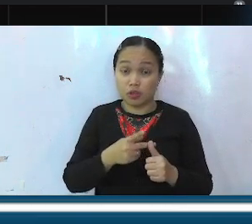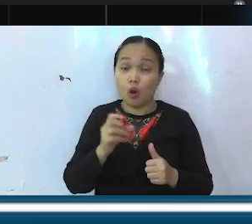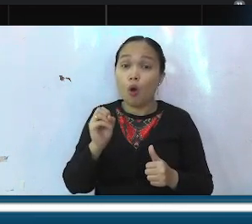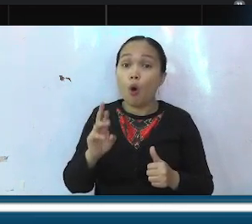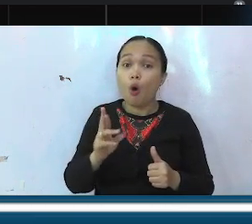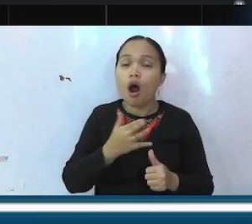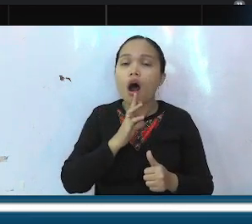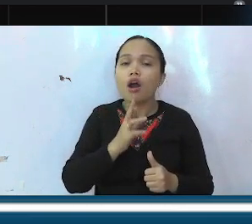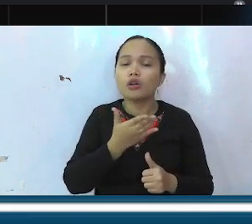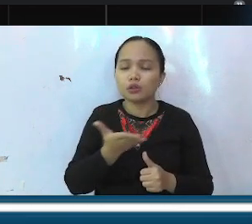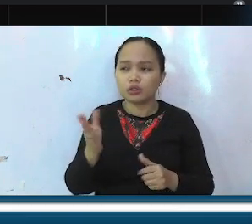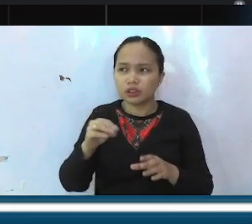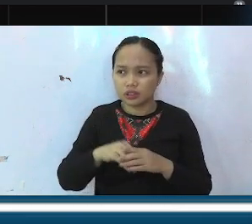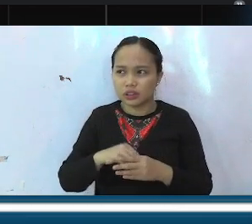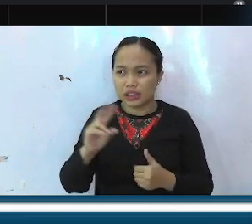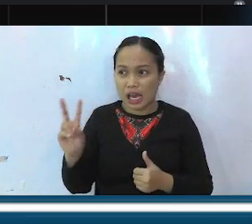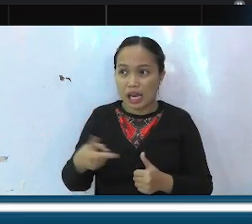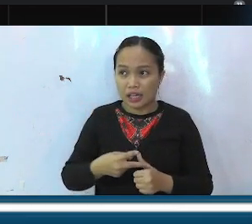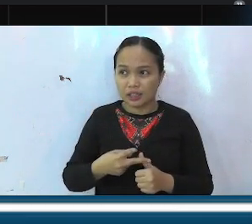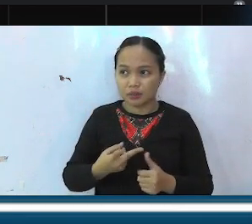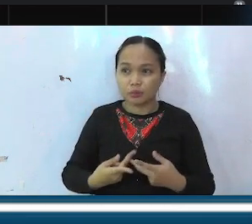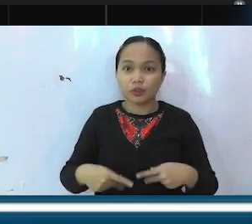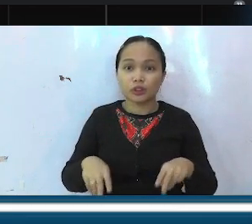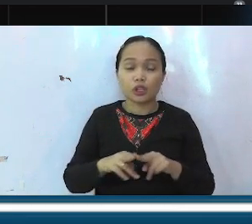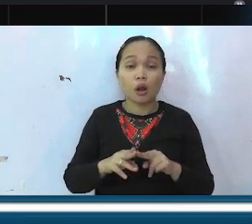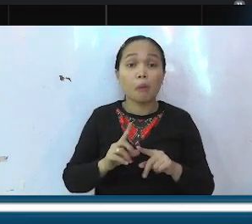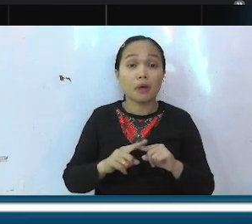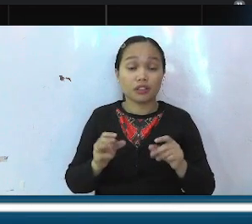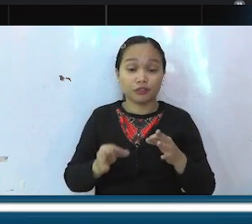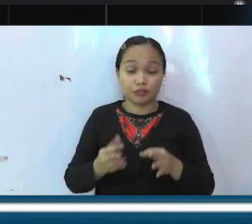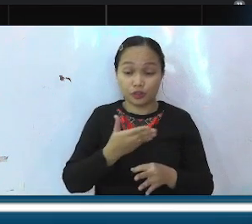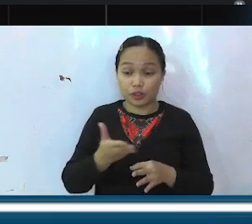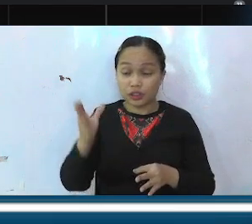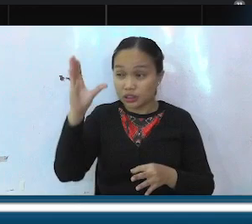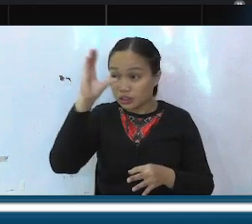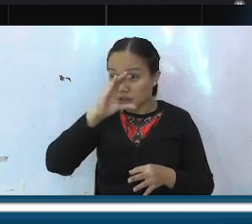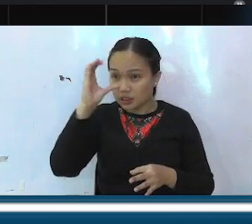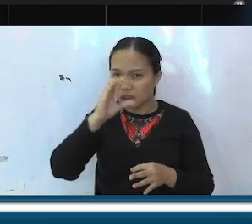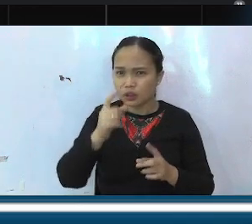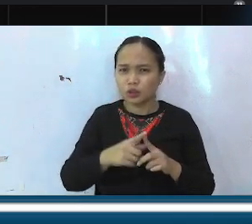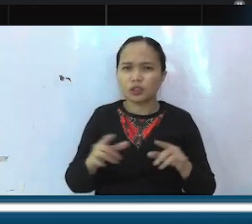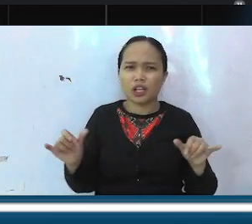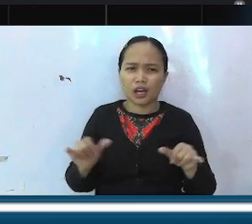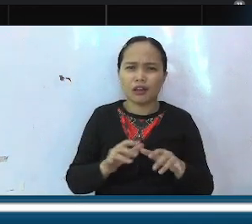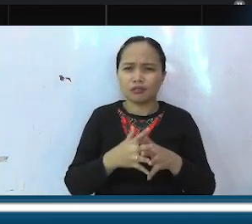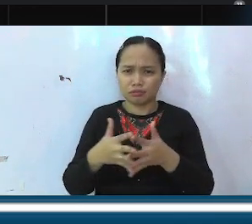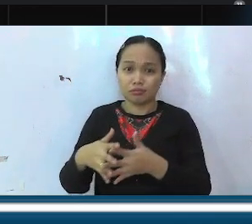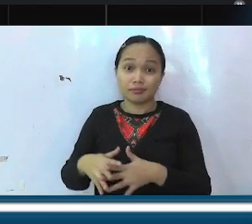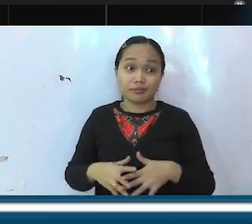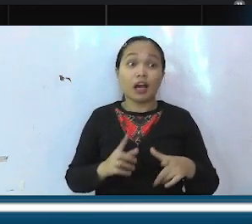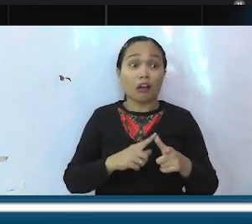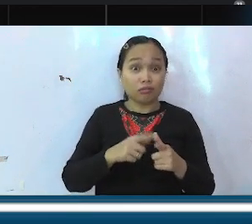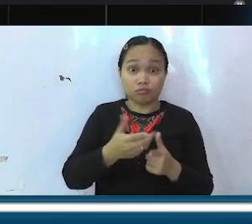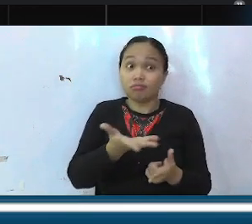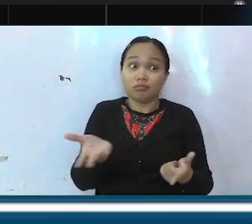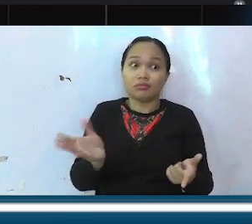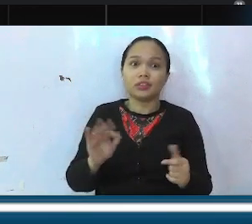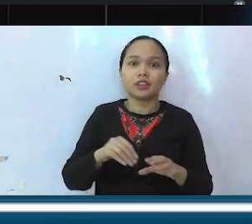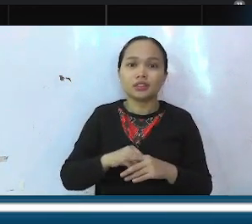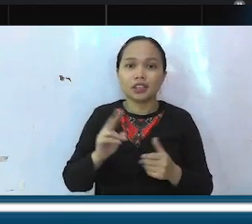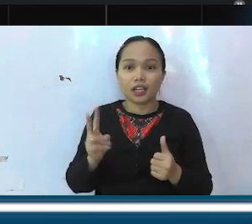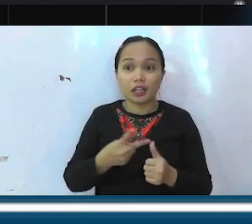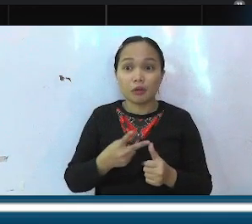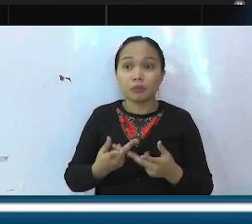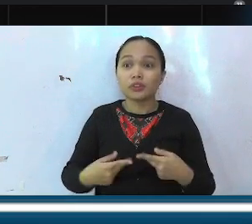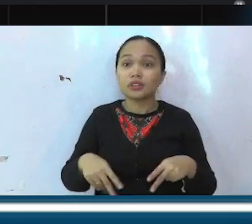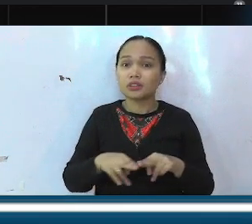secondary position? That's right. Now, if you're seeking the things of the world, if you're seeking to be like America, you're in the secondary position. Yeah.